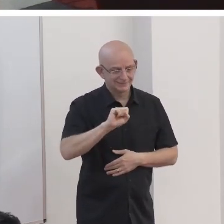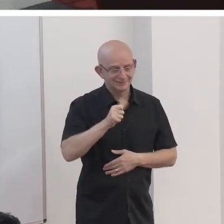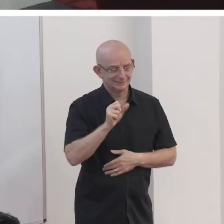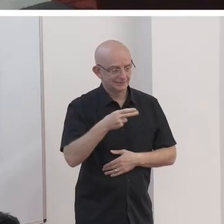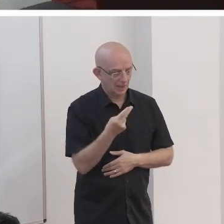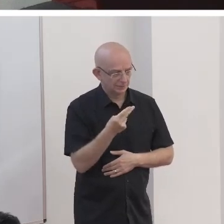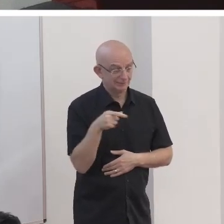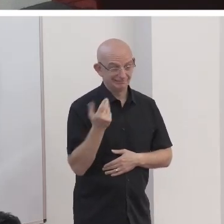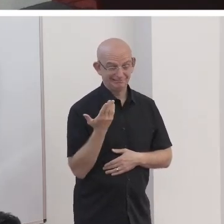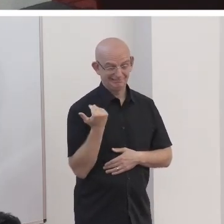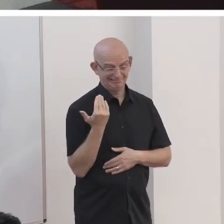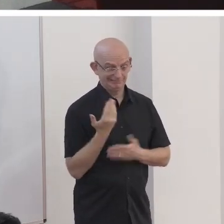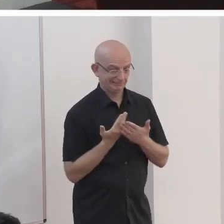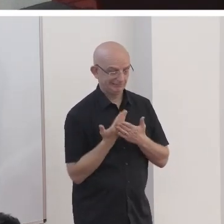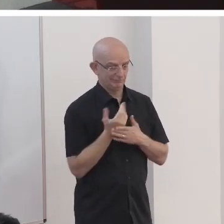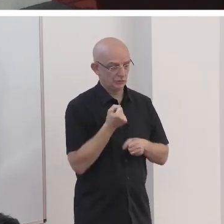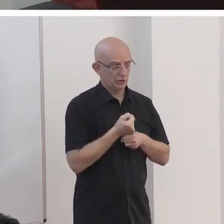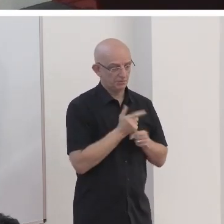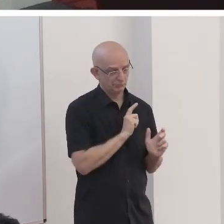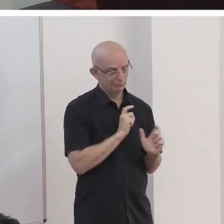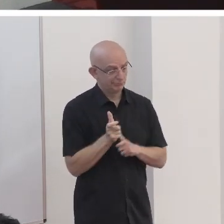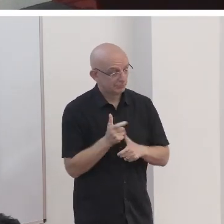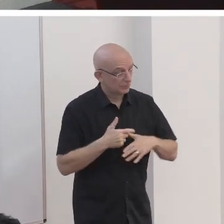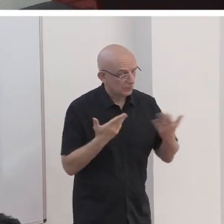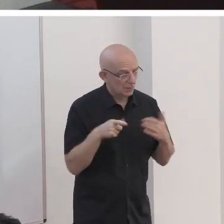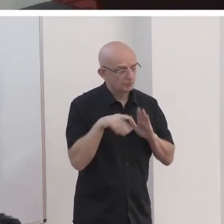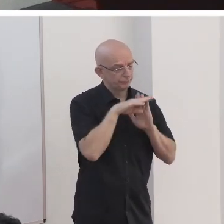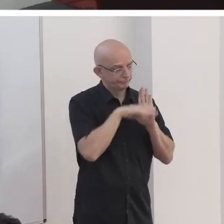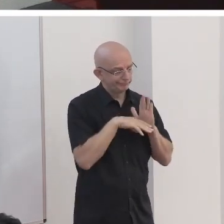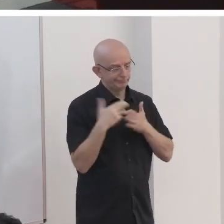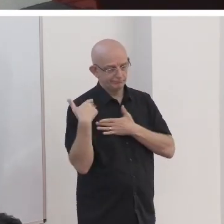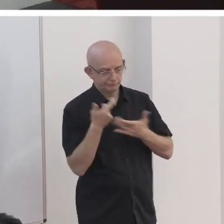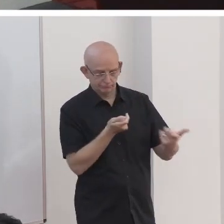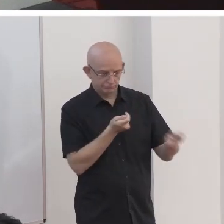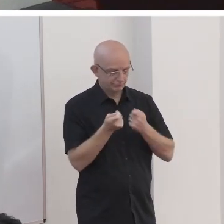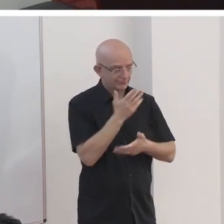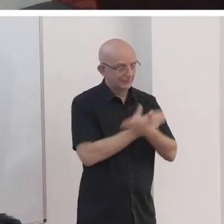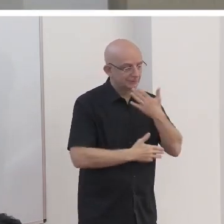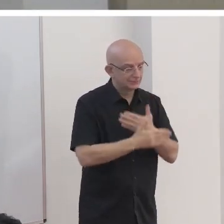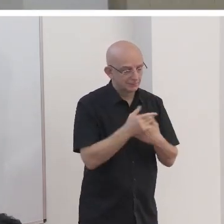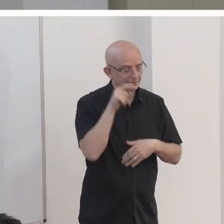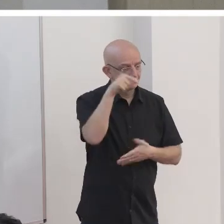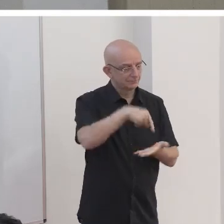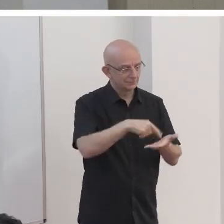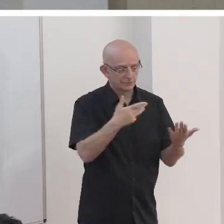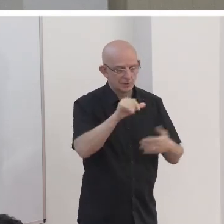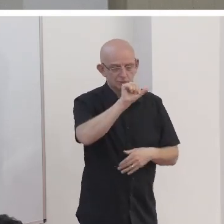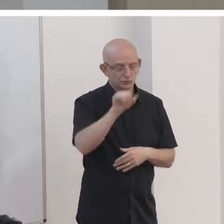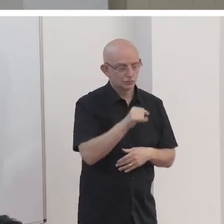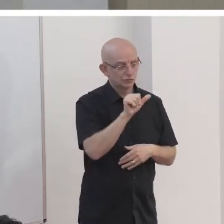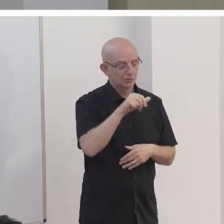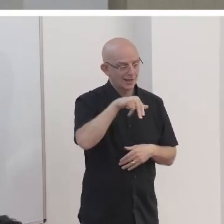Society in Janakpur, which was established in 1999. It's a non-political, non-profit, rights-based organisation that focuses on